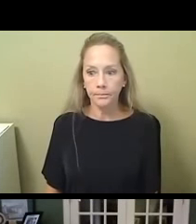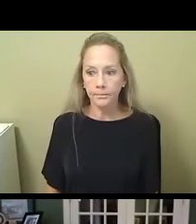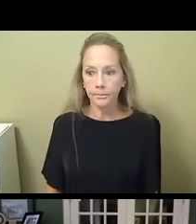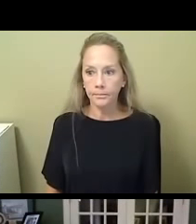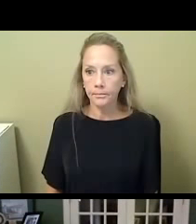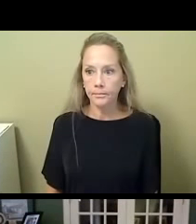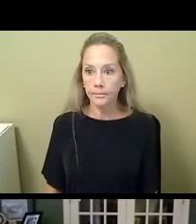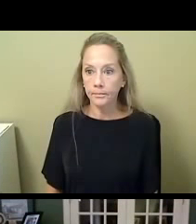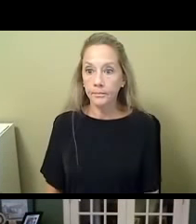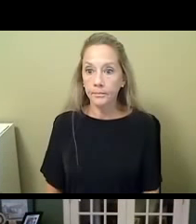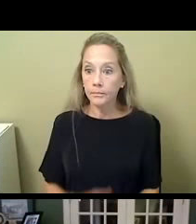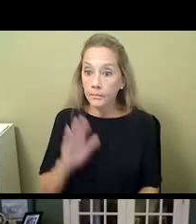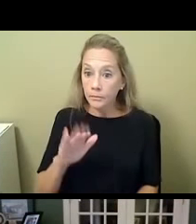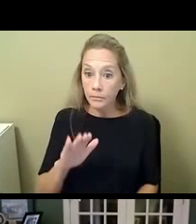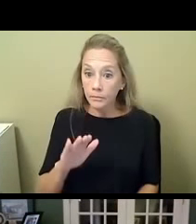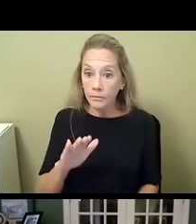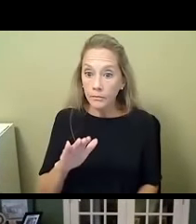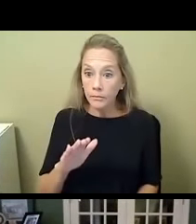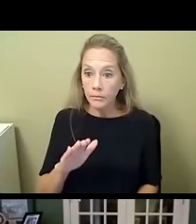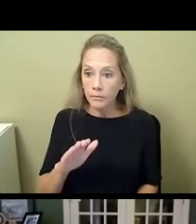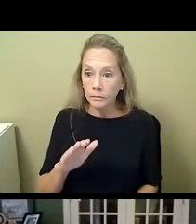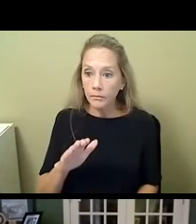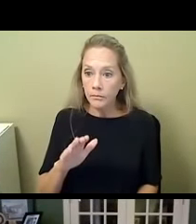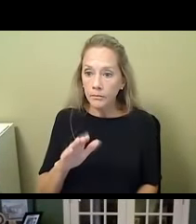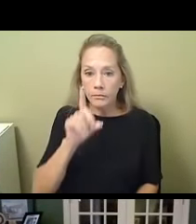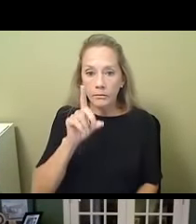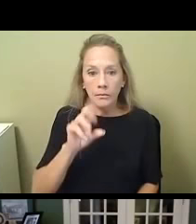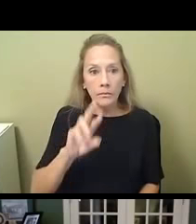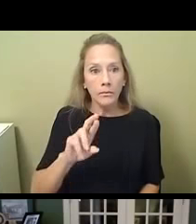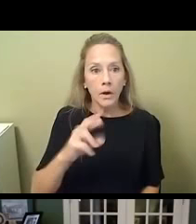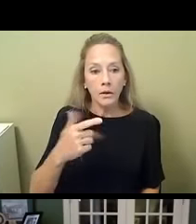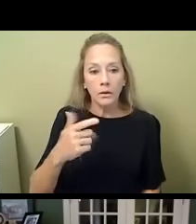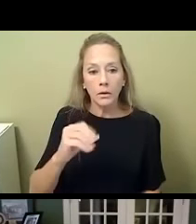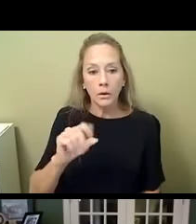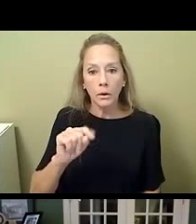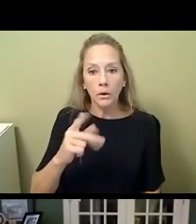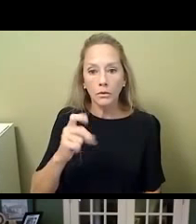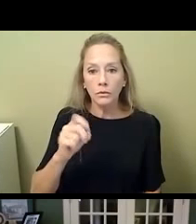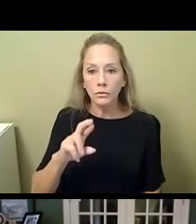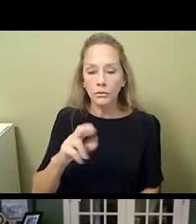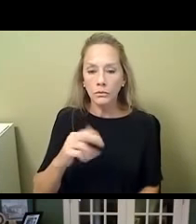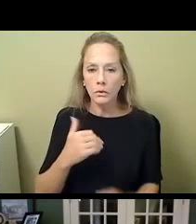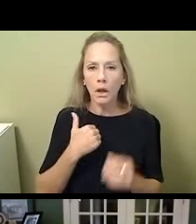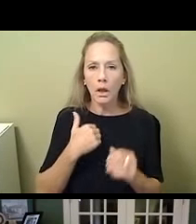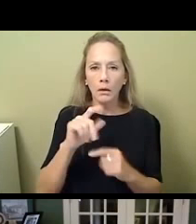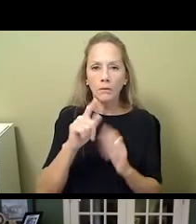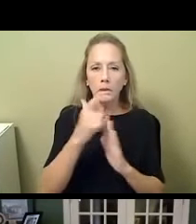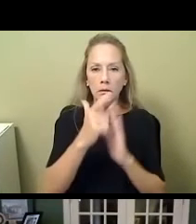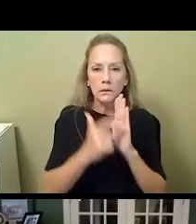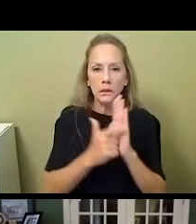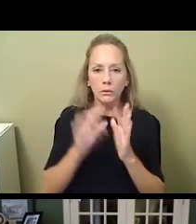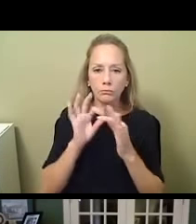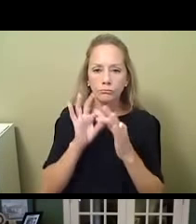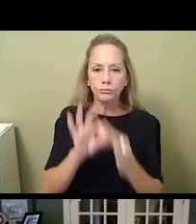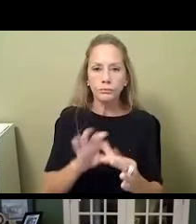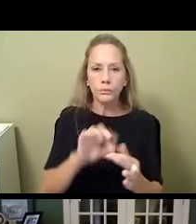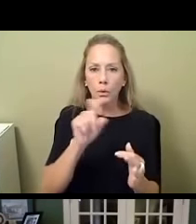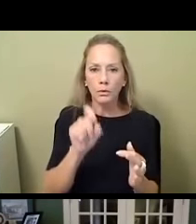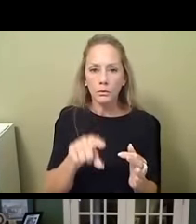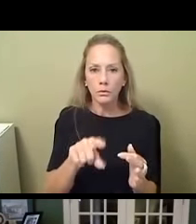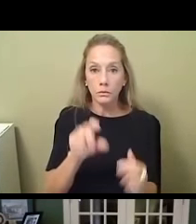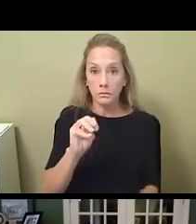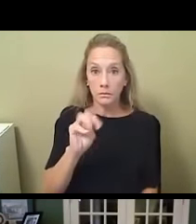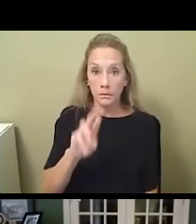Doctor, So sorry. I have a question that's of a legal nature, and Mr.